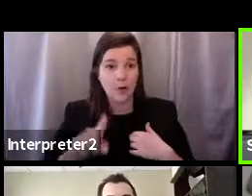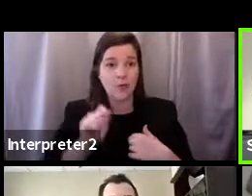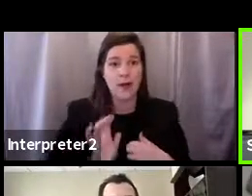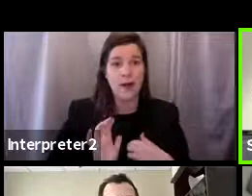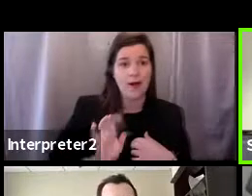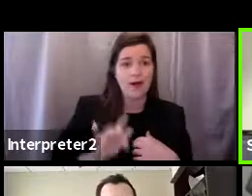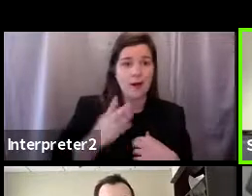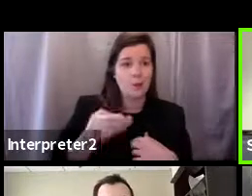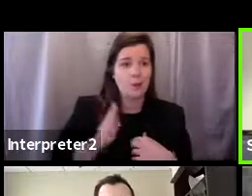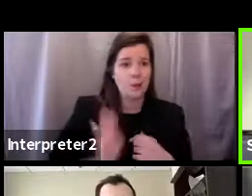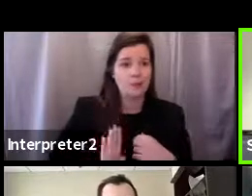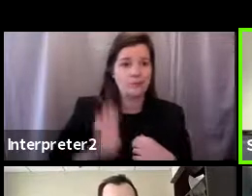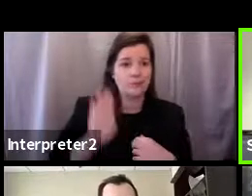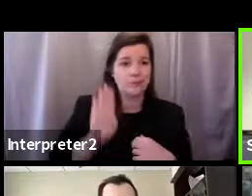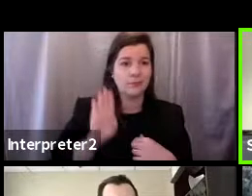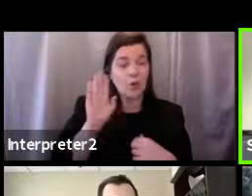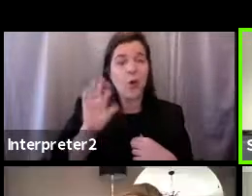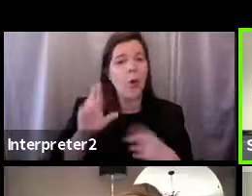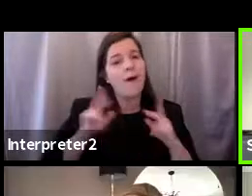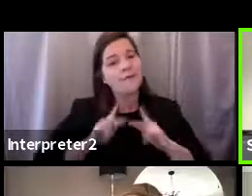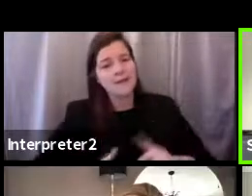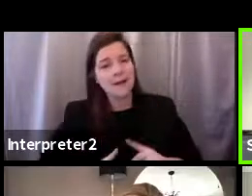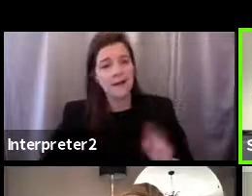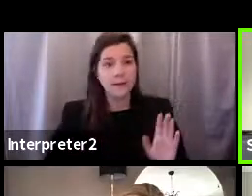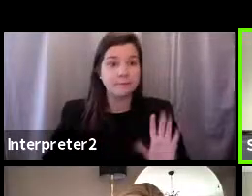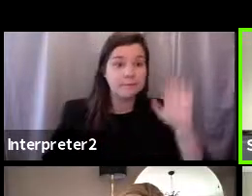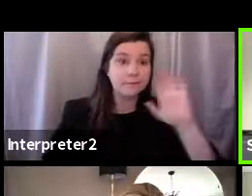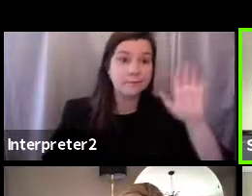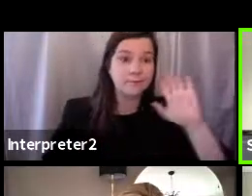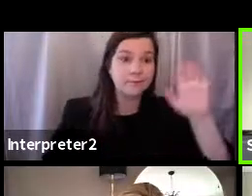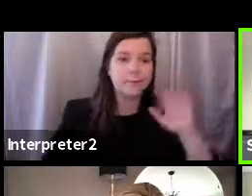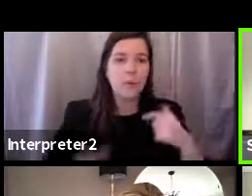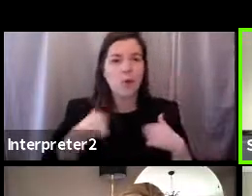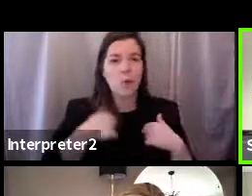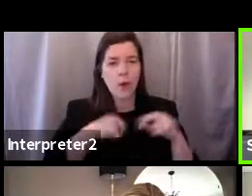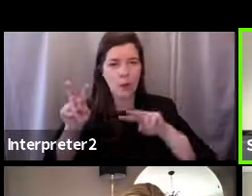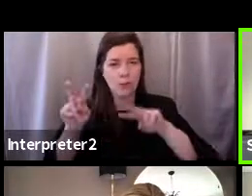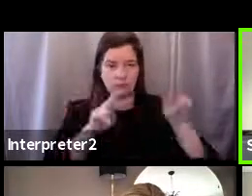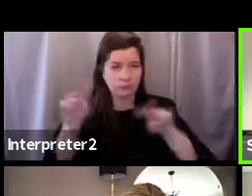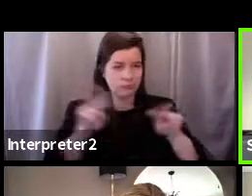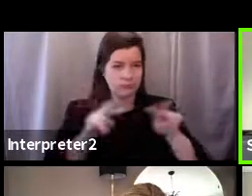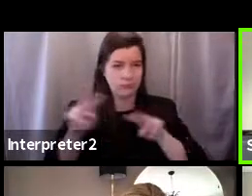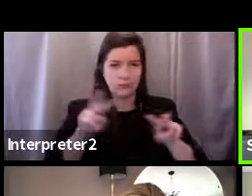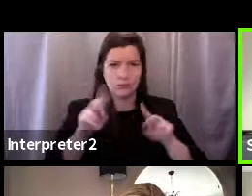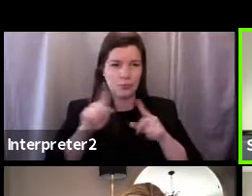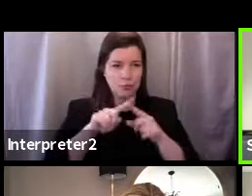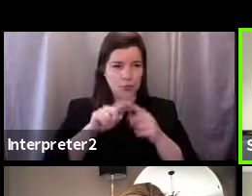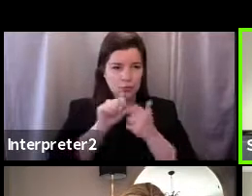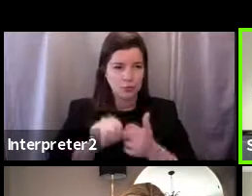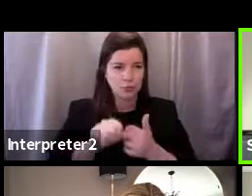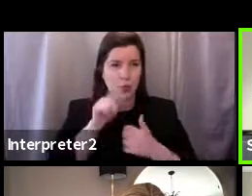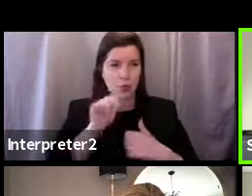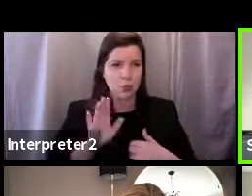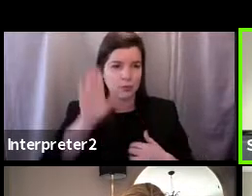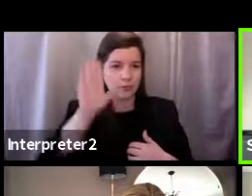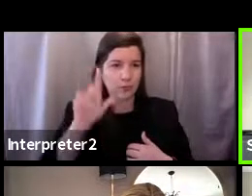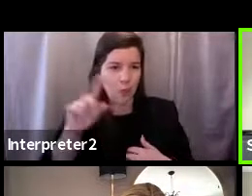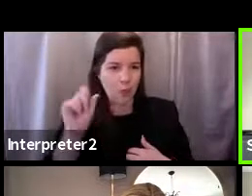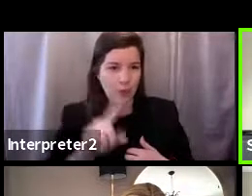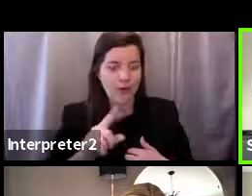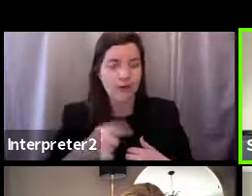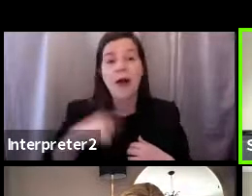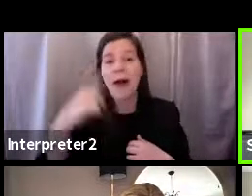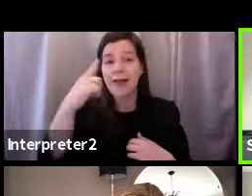or raising your physical hand, and we'll try to keep an eye out for both of those. And I think there may be some